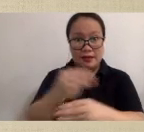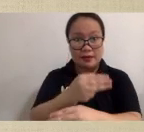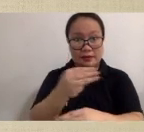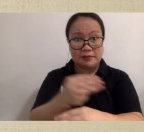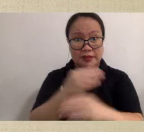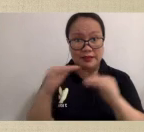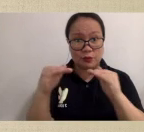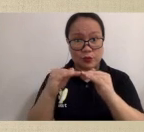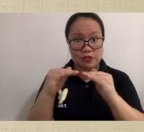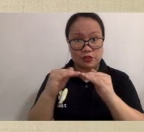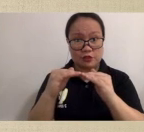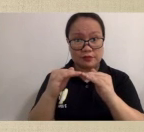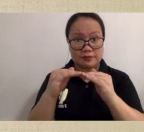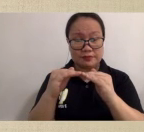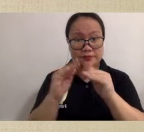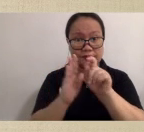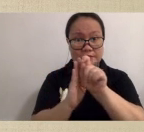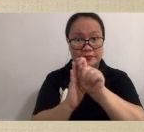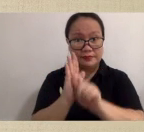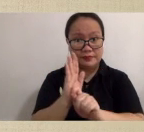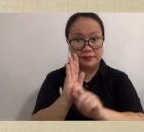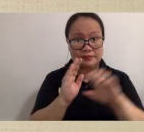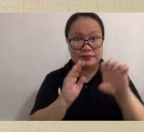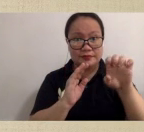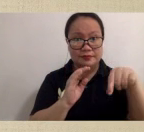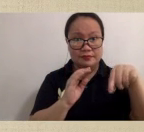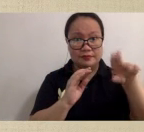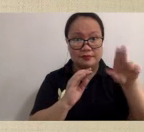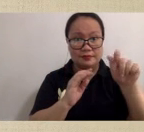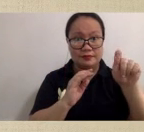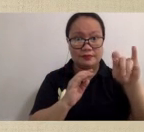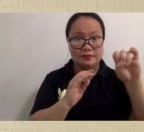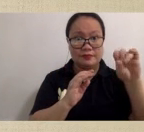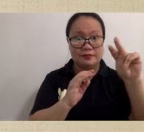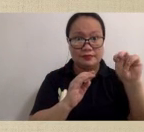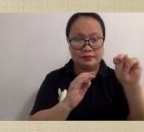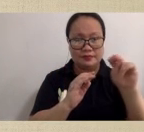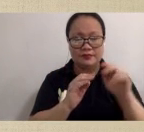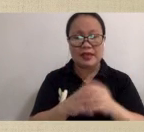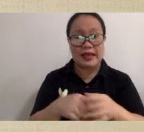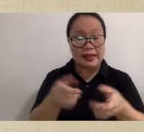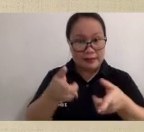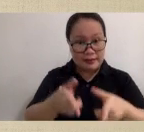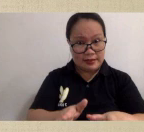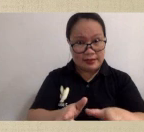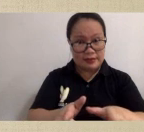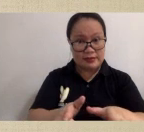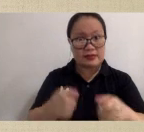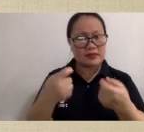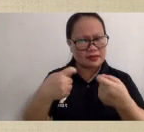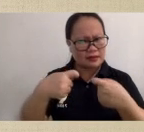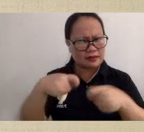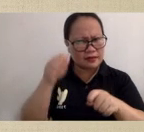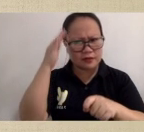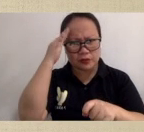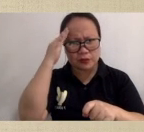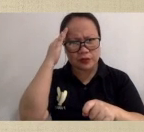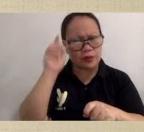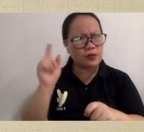mathematical equations. So, ang gagawin natin, let's try to identify the